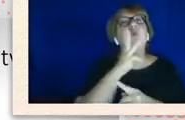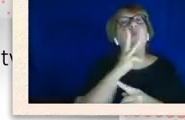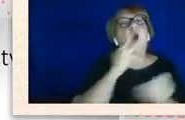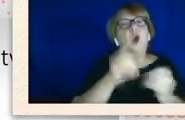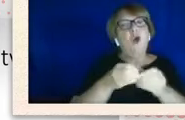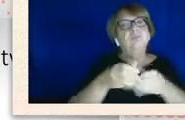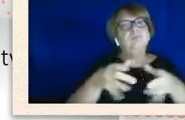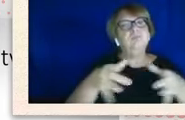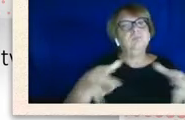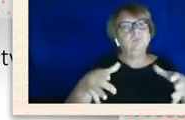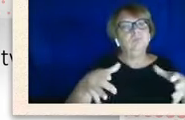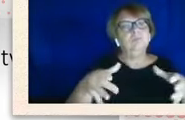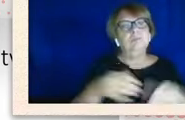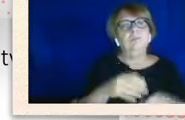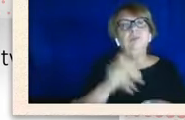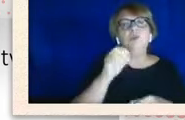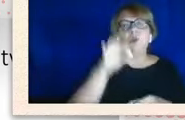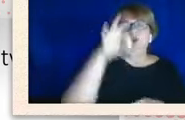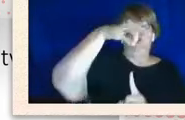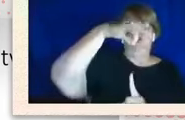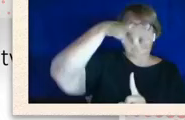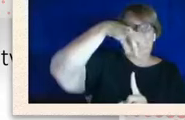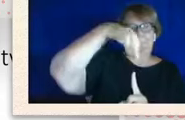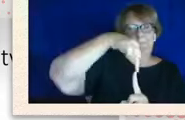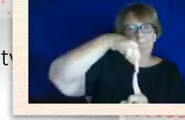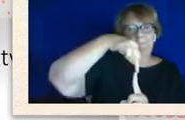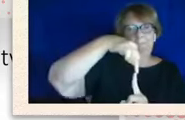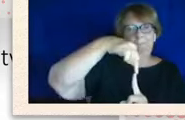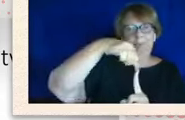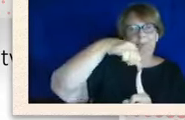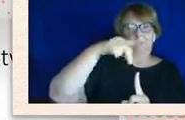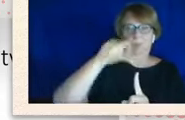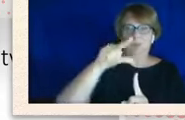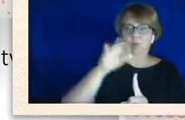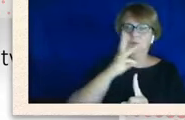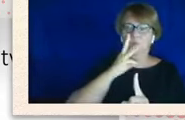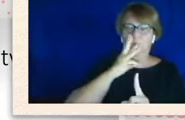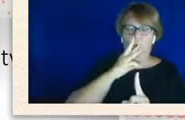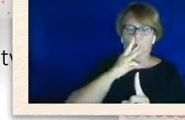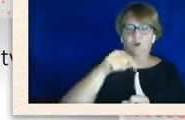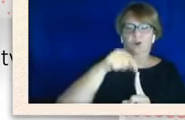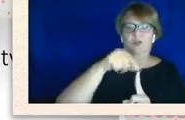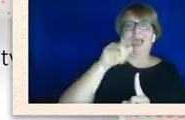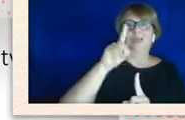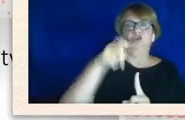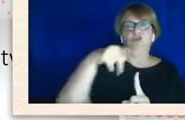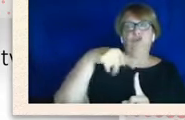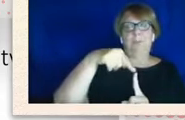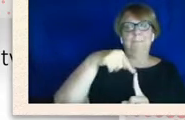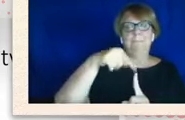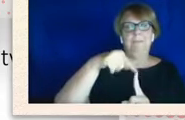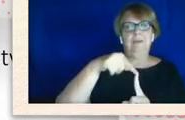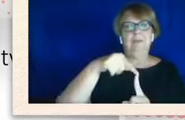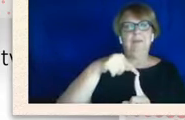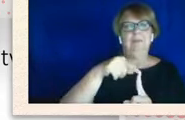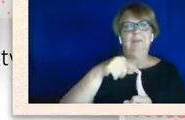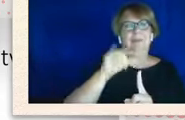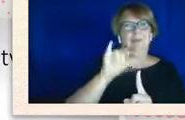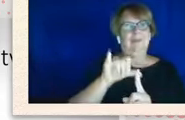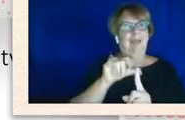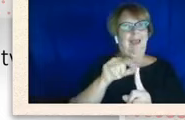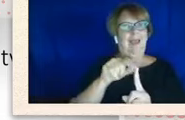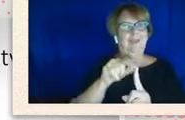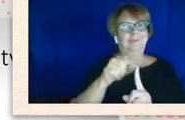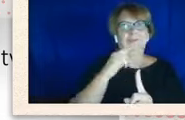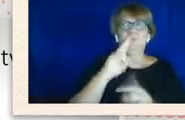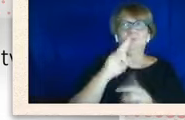And so there's a droplet of water dropping into this pool. The droplet of water itself is the sign we were talking about earlier, the universal sign